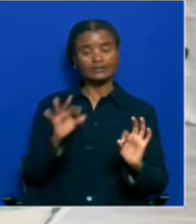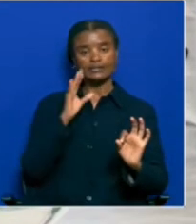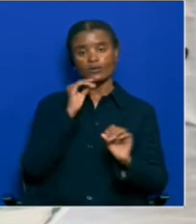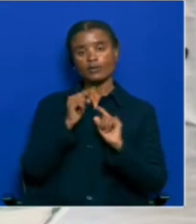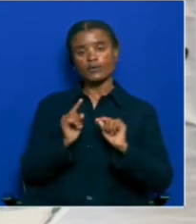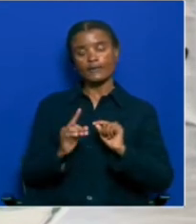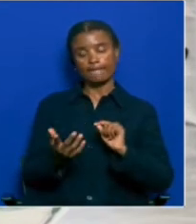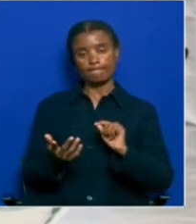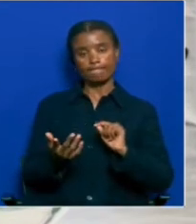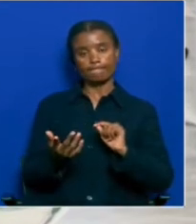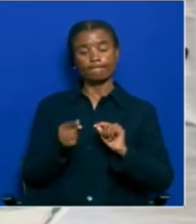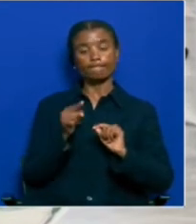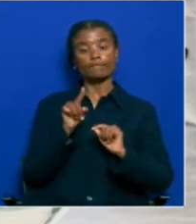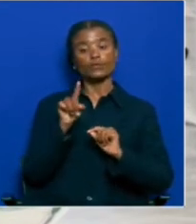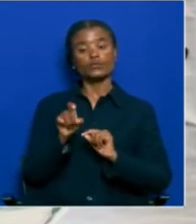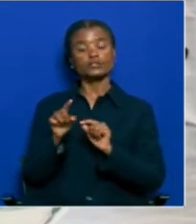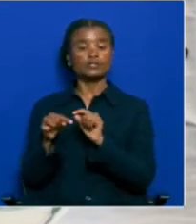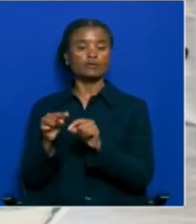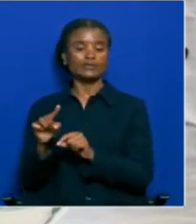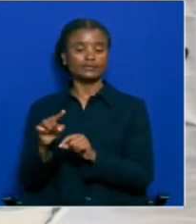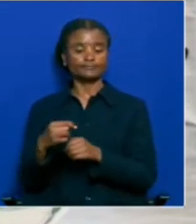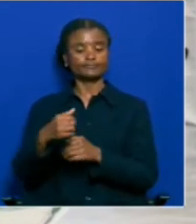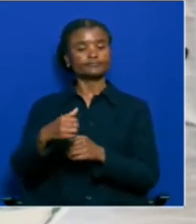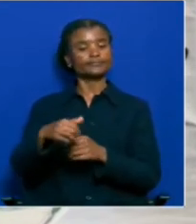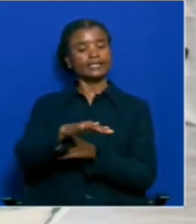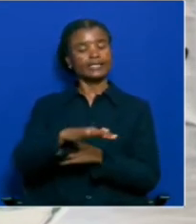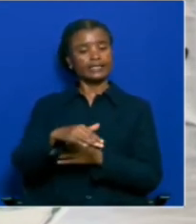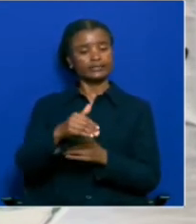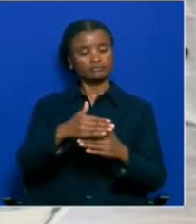the question of jurisdiction and operating in the various jurisdictions